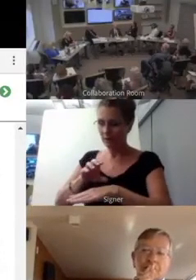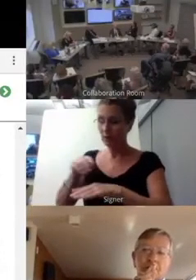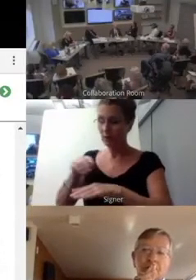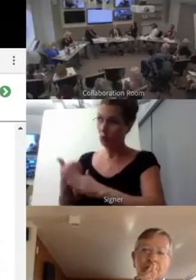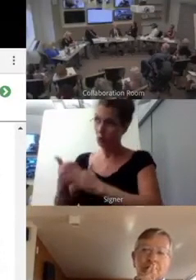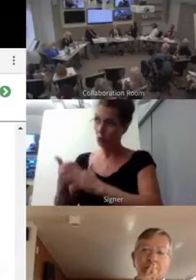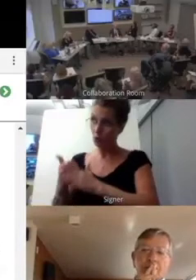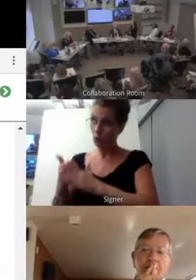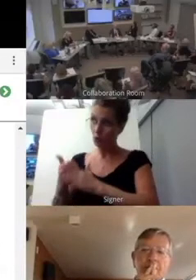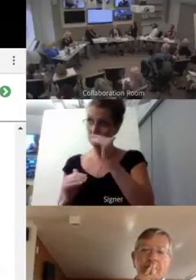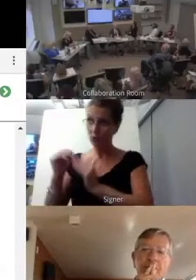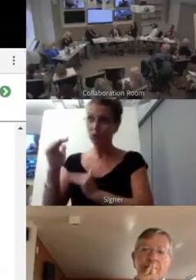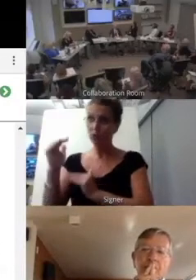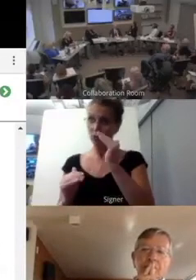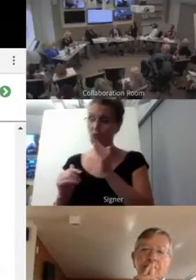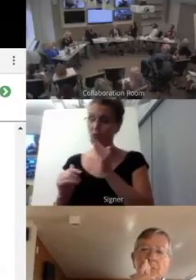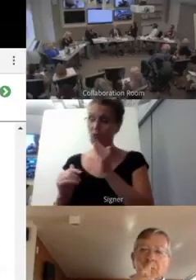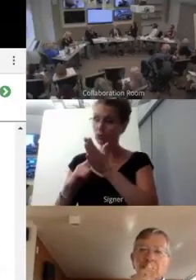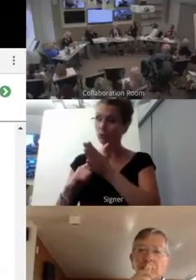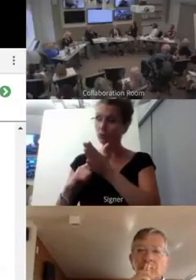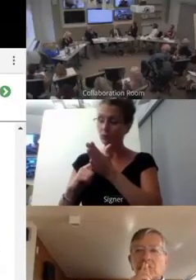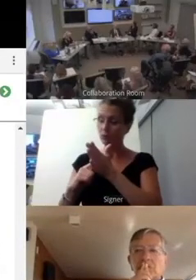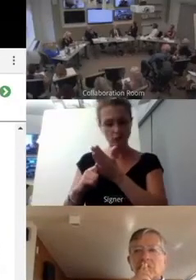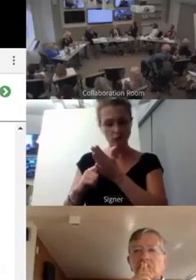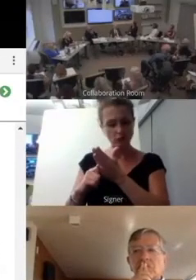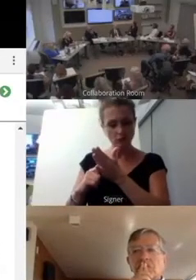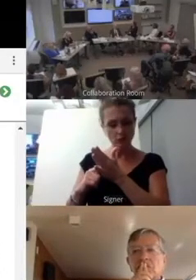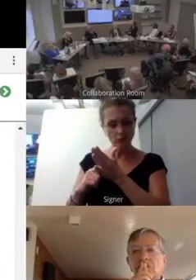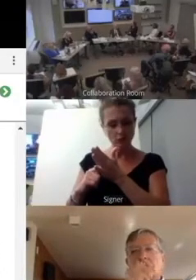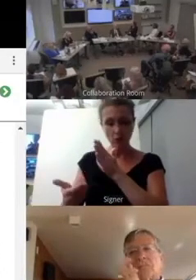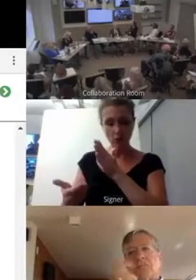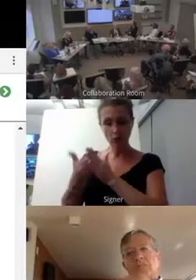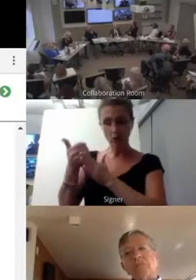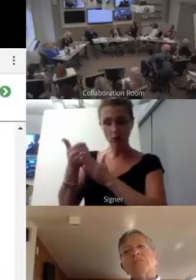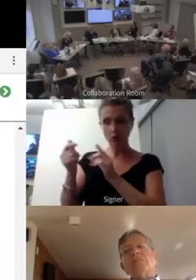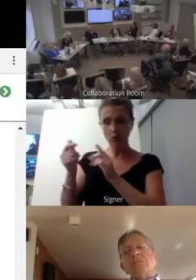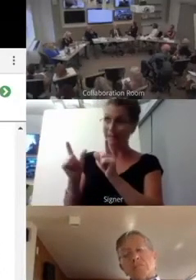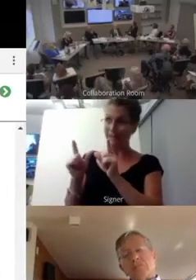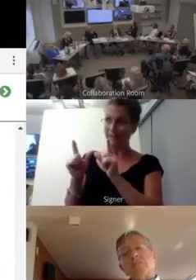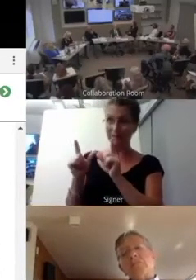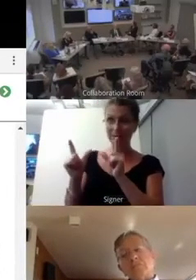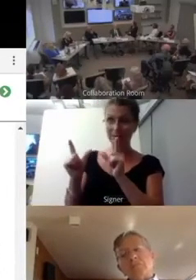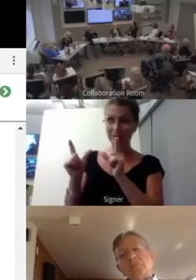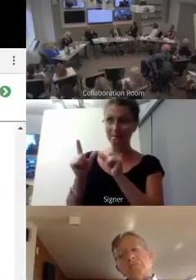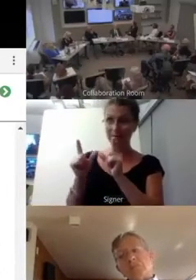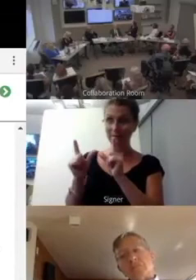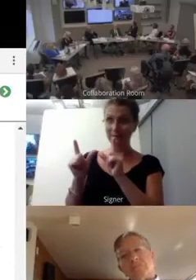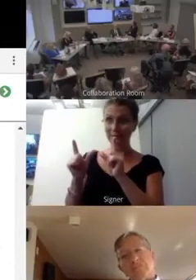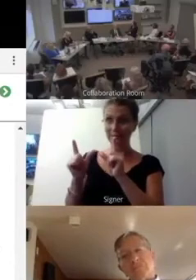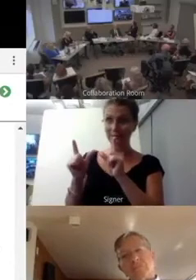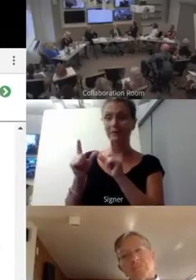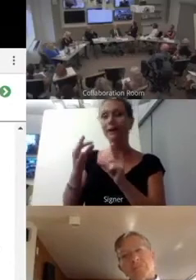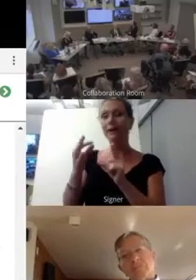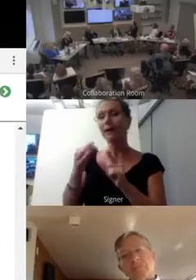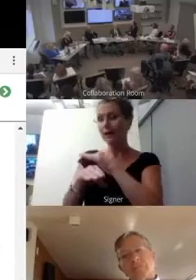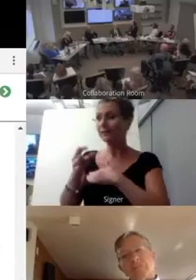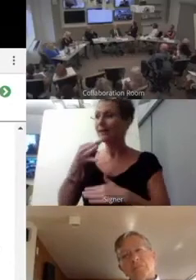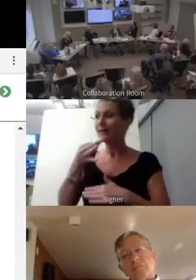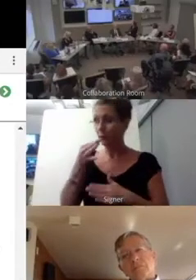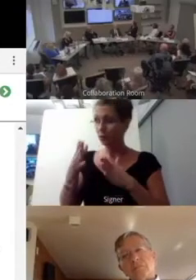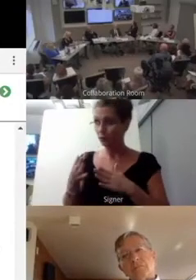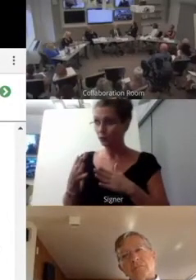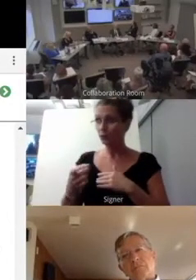new profession, a licensed accessibility expert, in order to apply for a